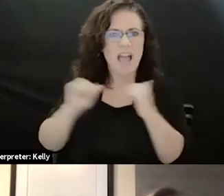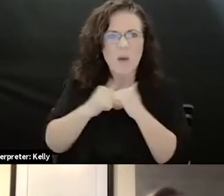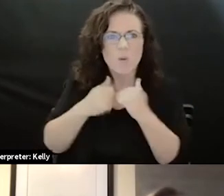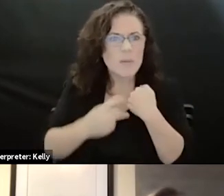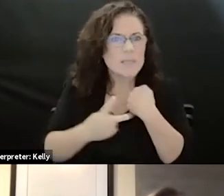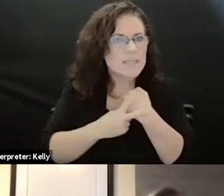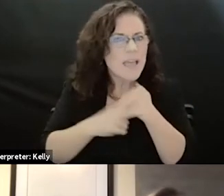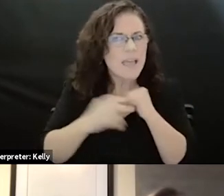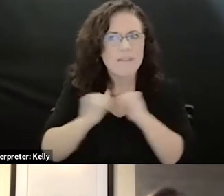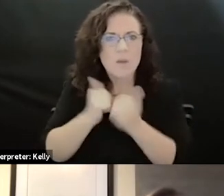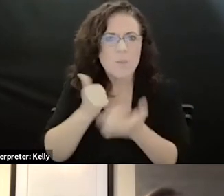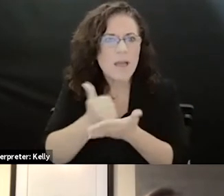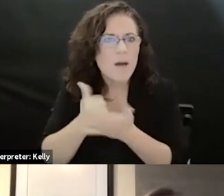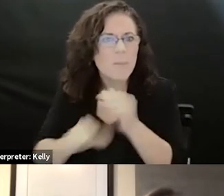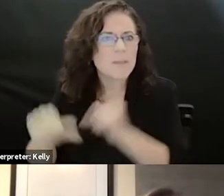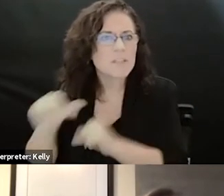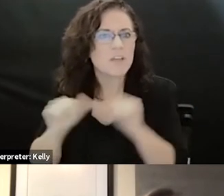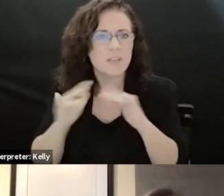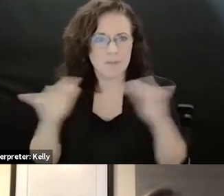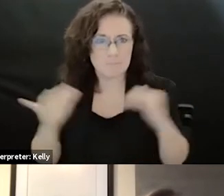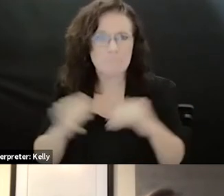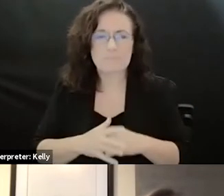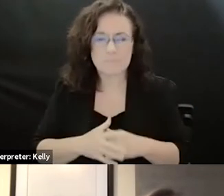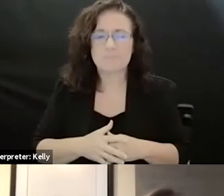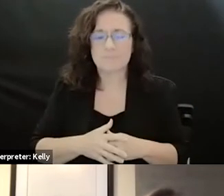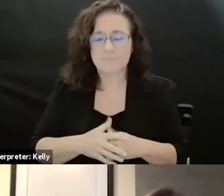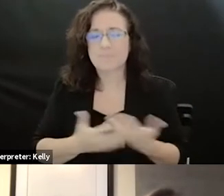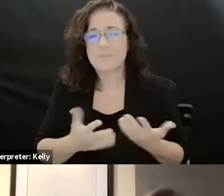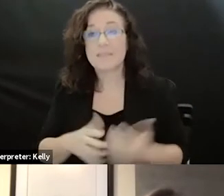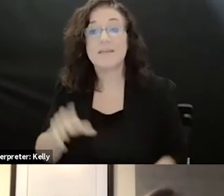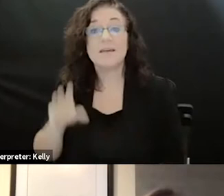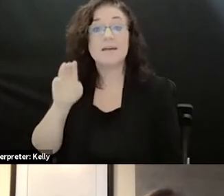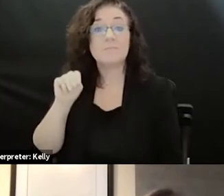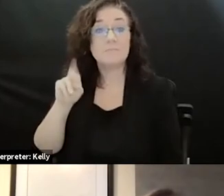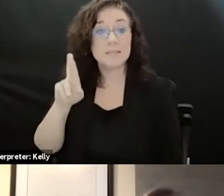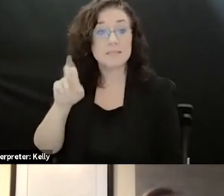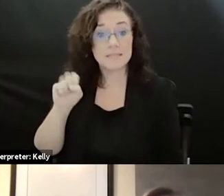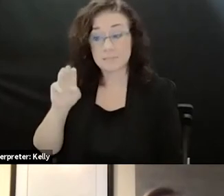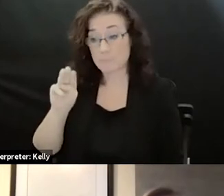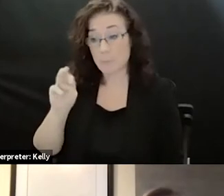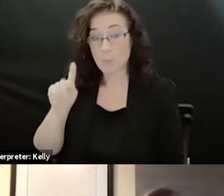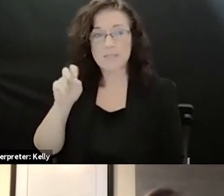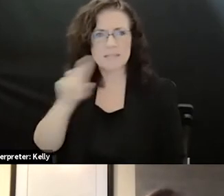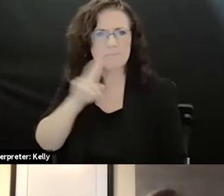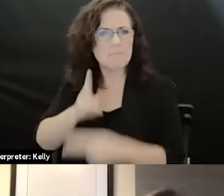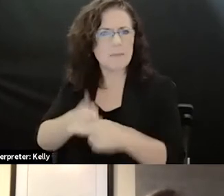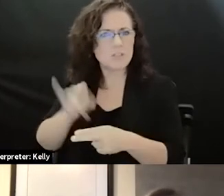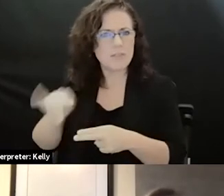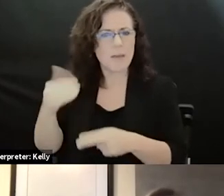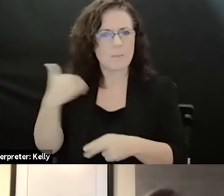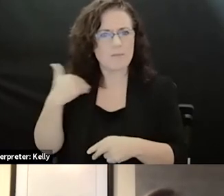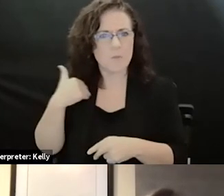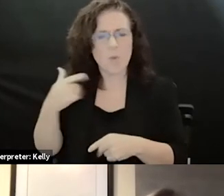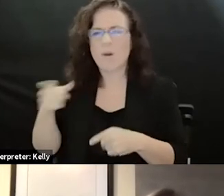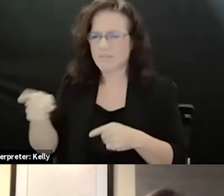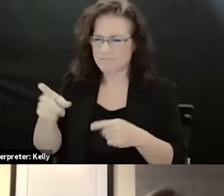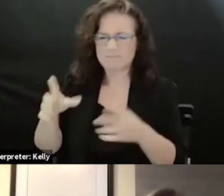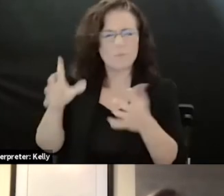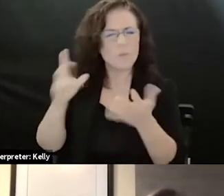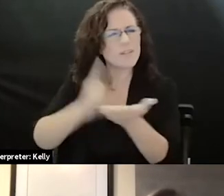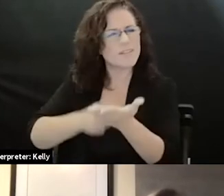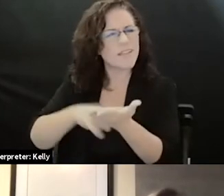mrs moton kind of beat me to the punch here i think it's just so important to talk about the waiver uh because i you know we're still getting a lot of emails